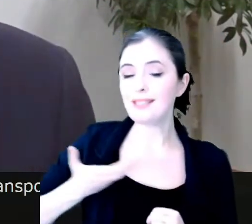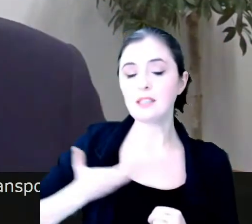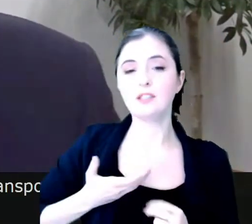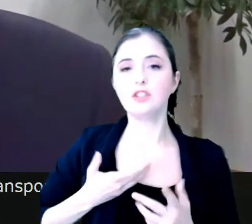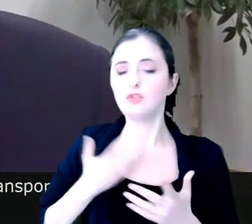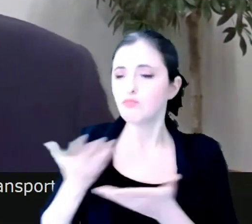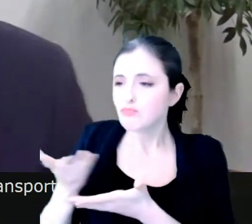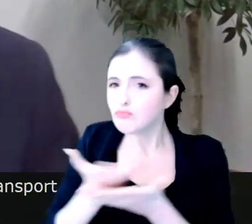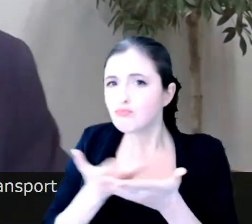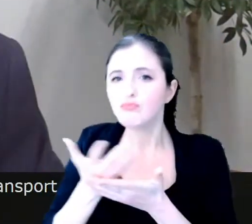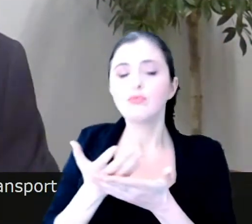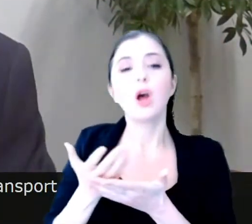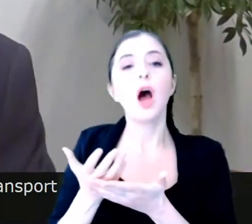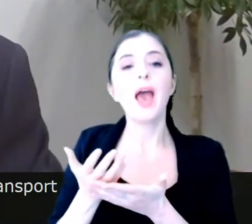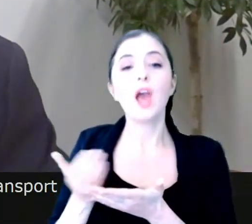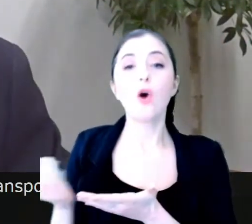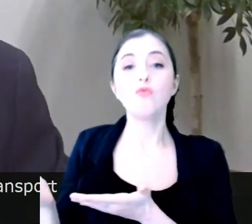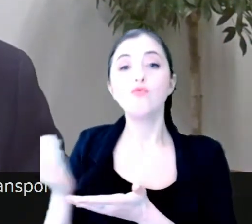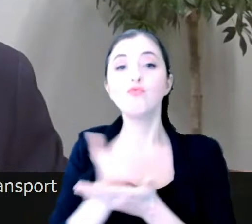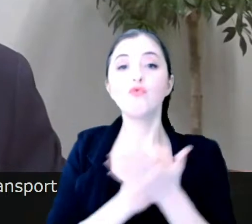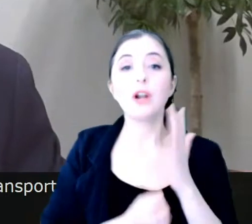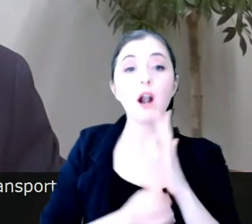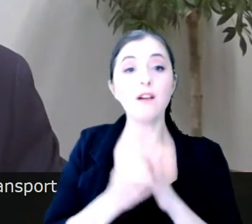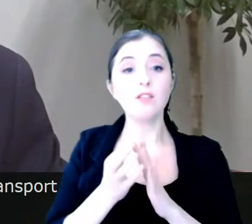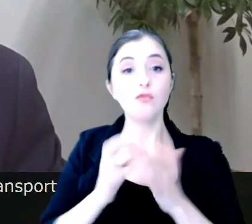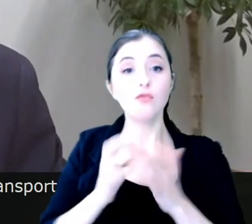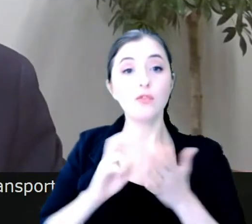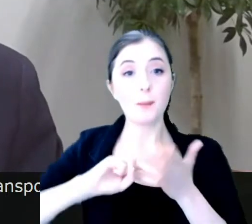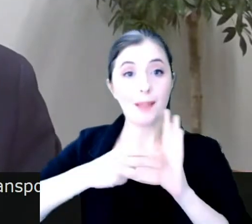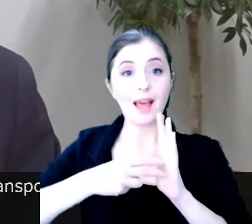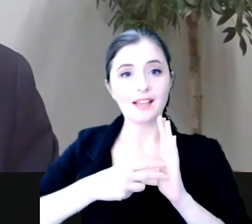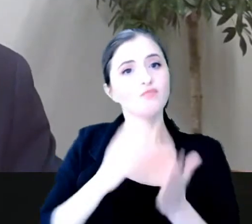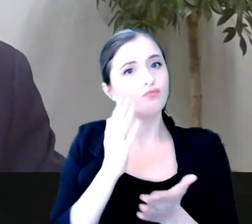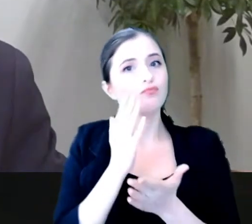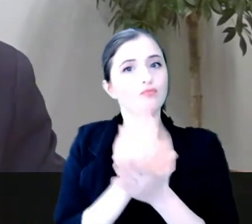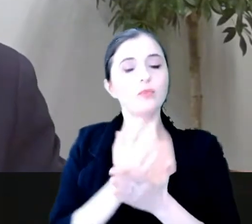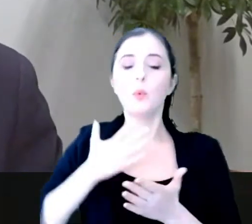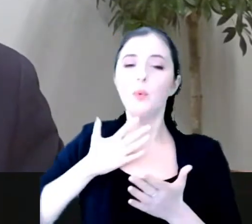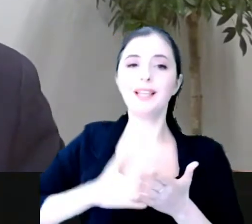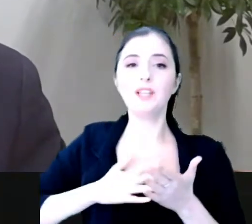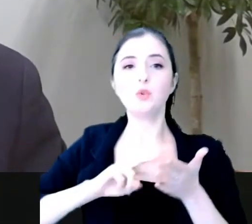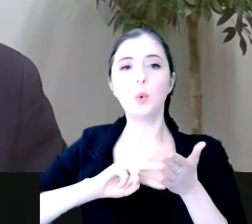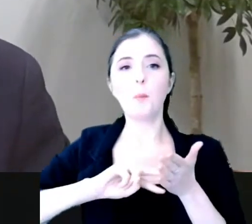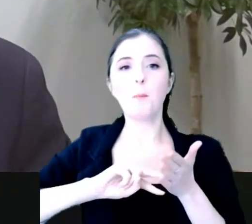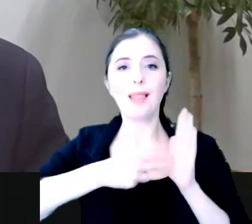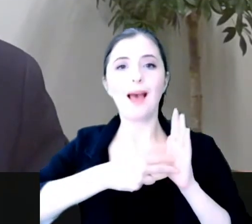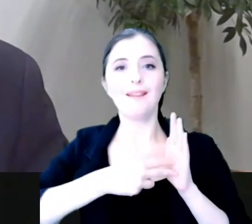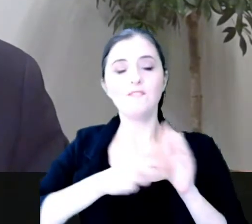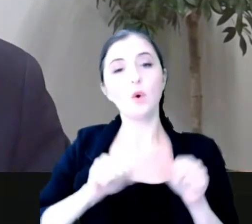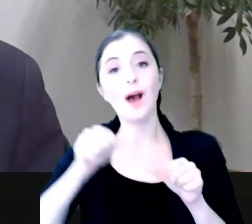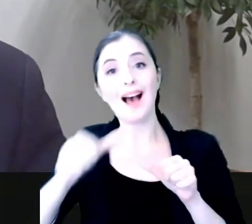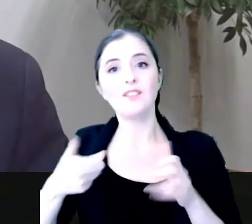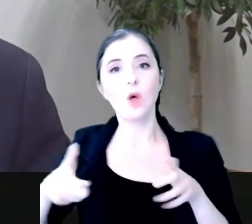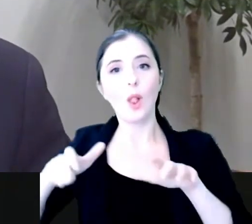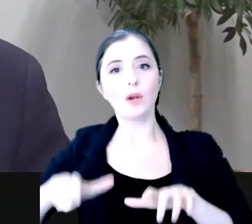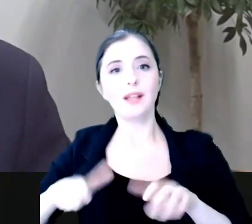You're absolutely right. We've got a plan for when lockdown is lifted now. The good news is TfL